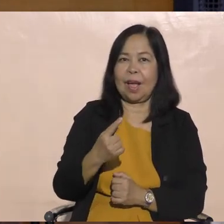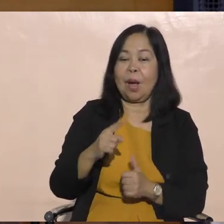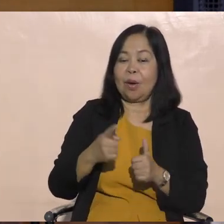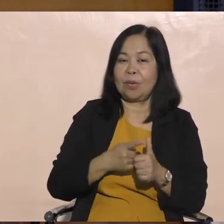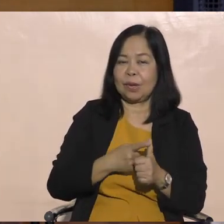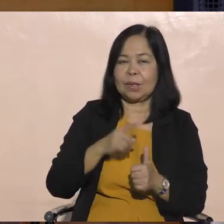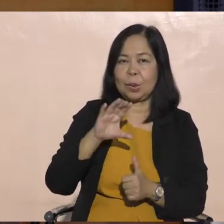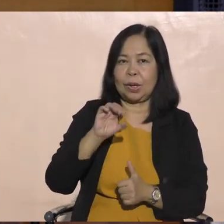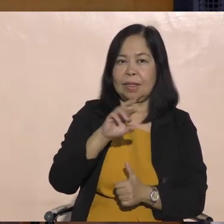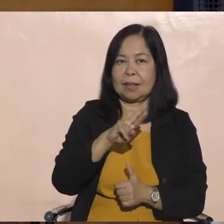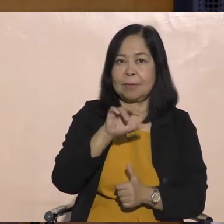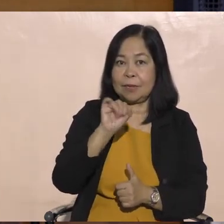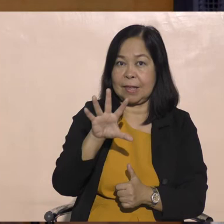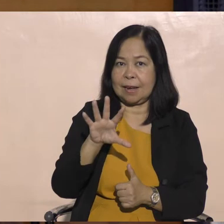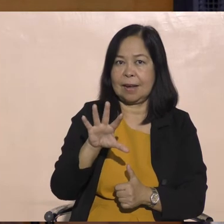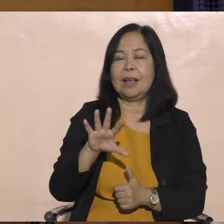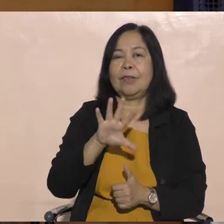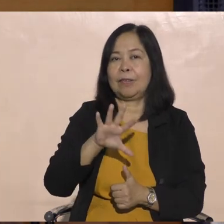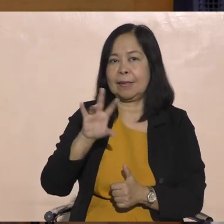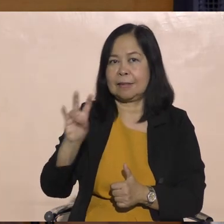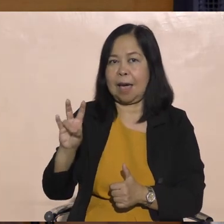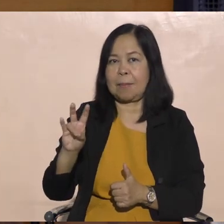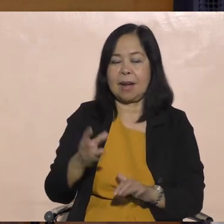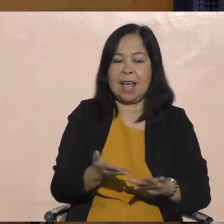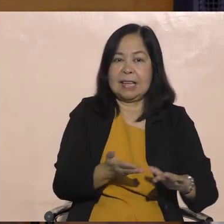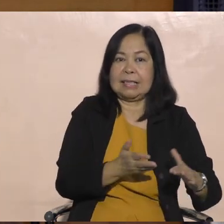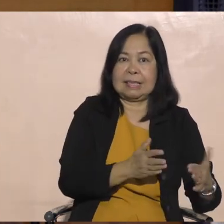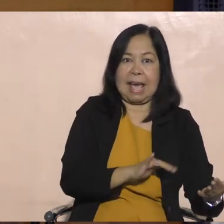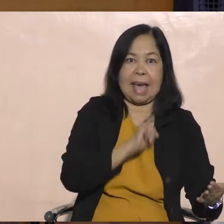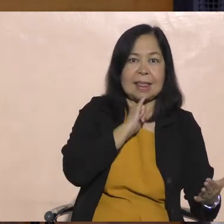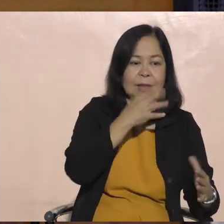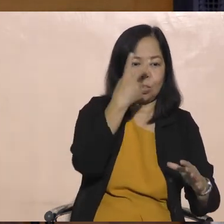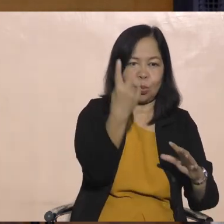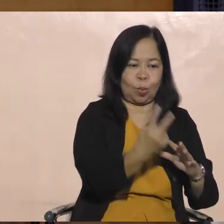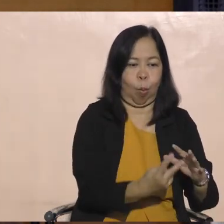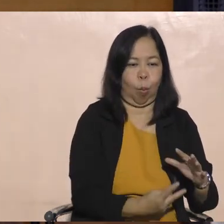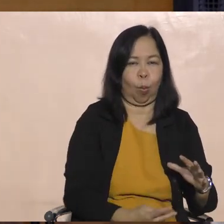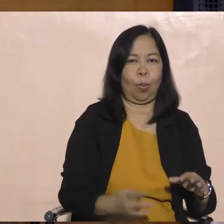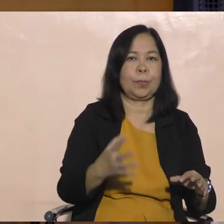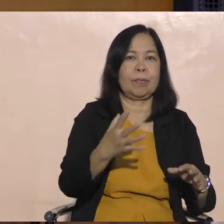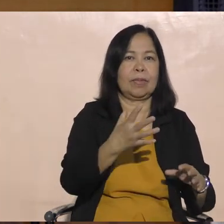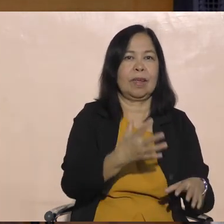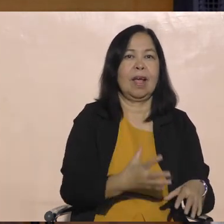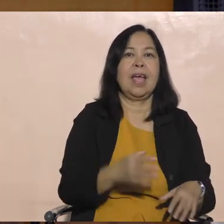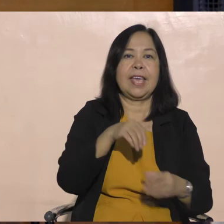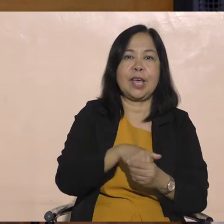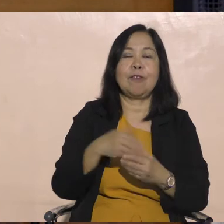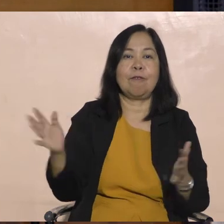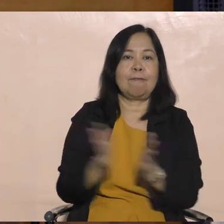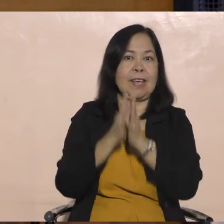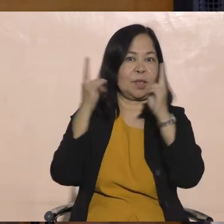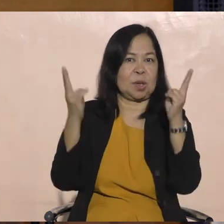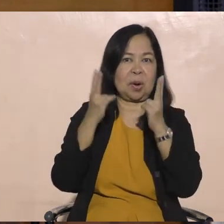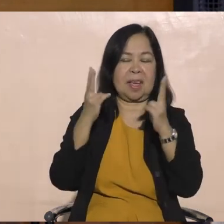Corinthians chapter 15, verse 54 to 57 says, death is swallowed up in victory. Oh, death, where